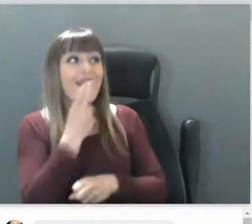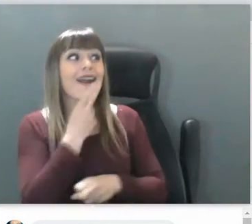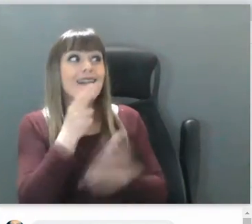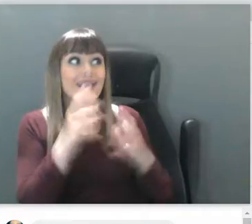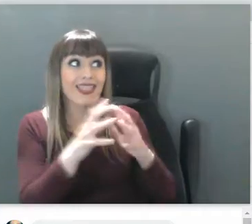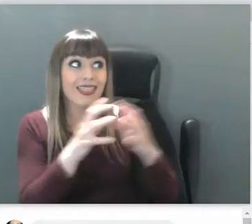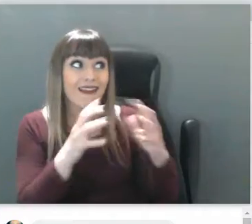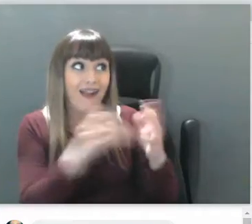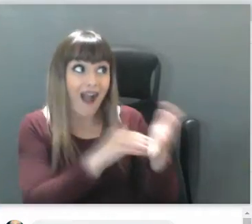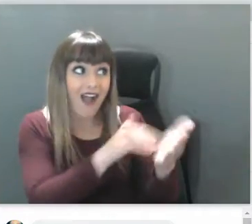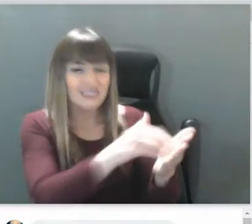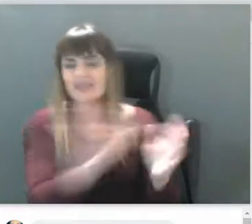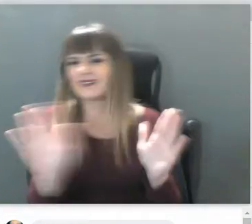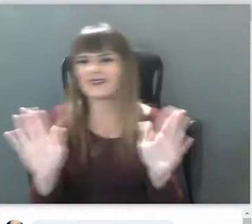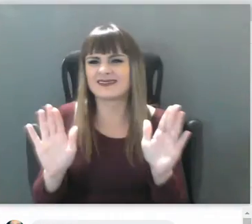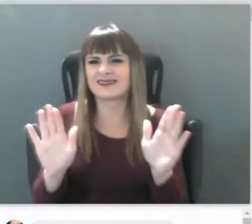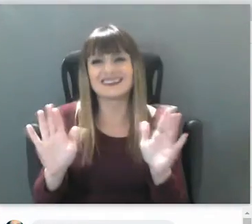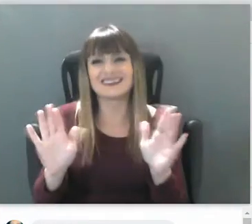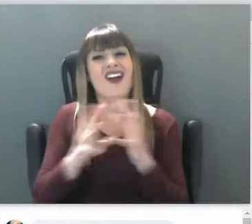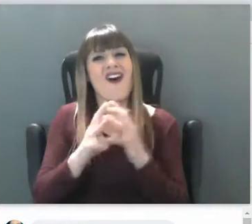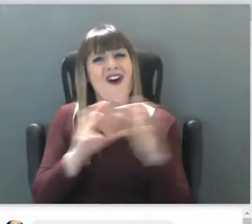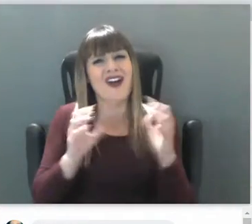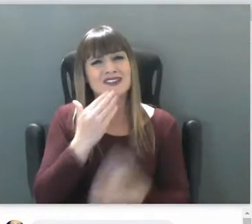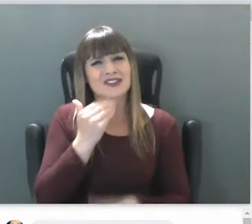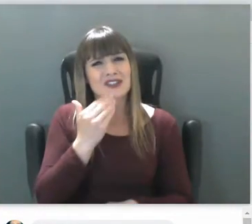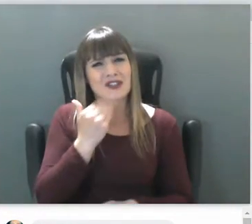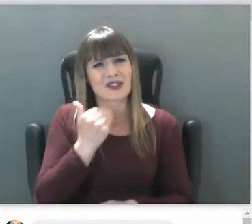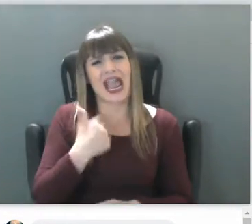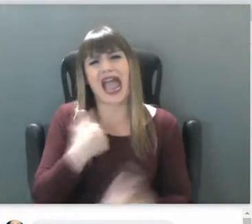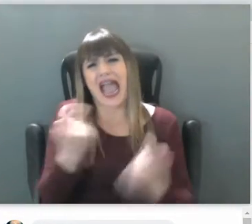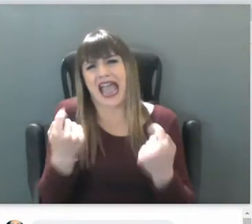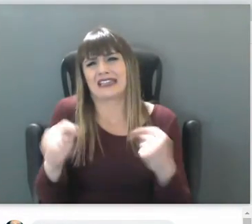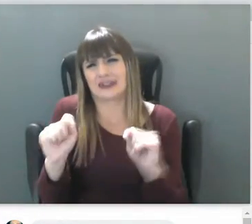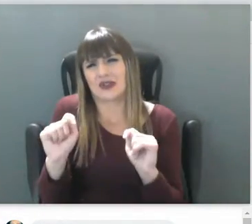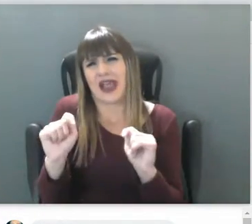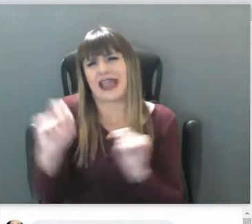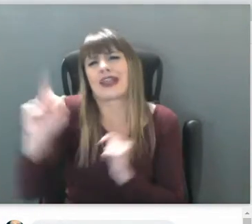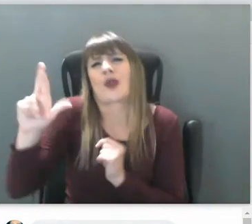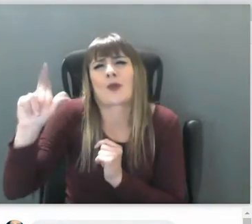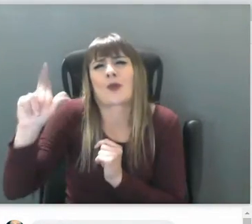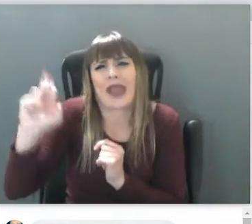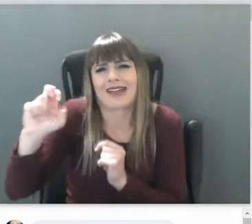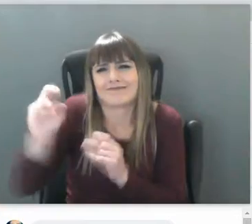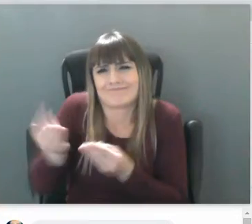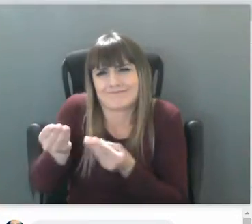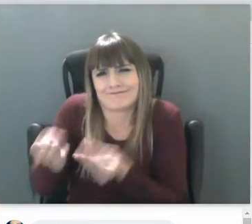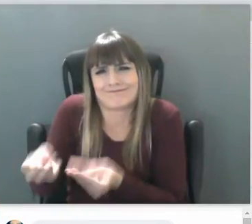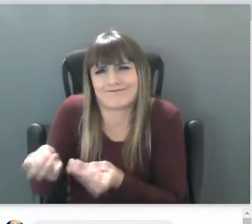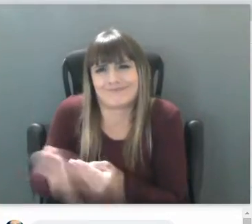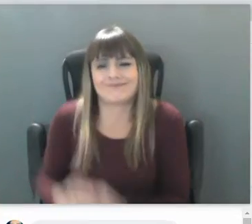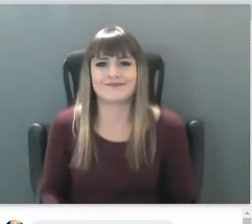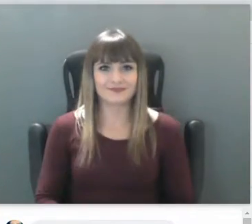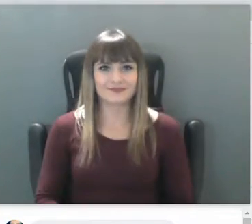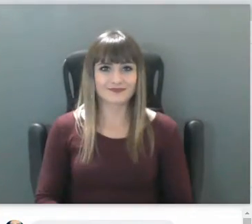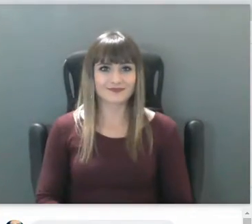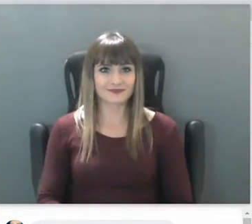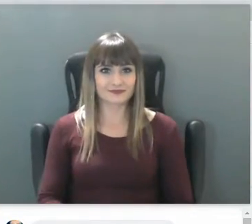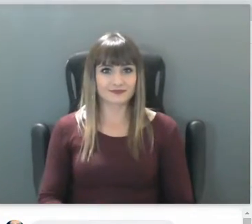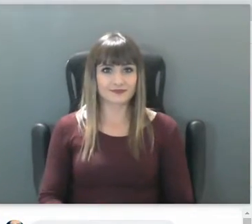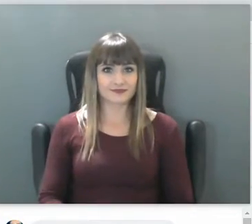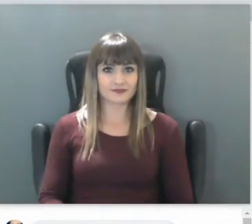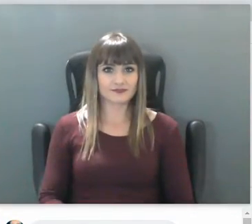do too much. Oh, excuse me. Thank you. Here, we're gonna put this one here, okay, guys? All right.